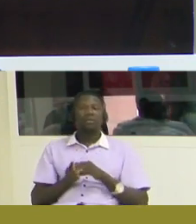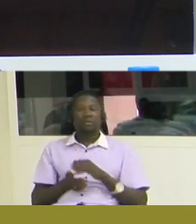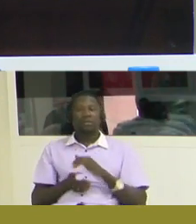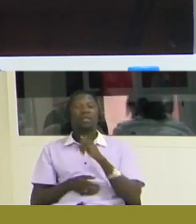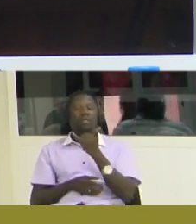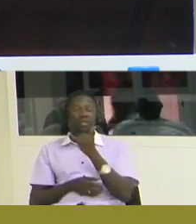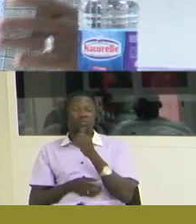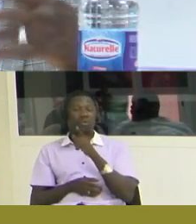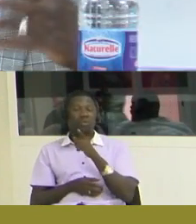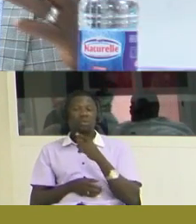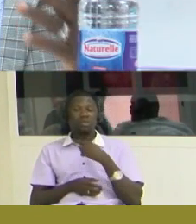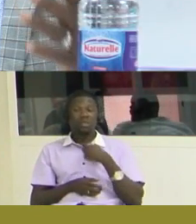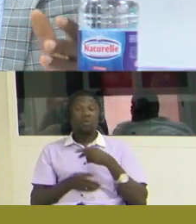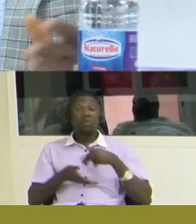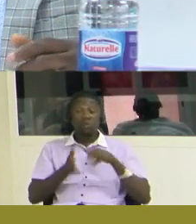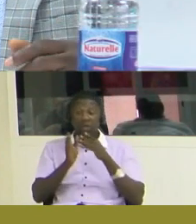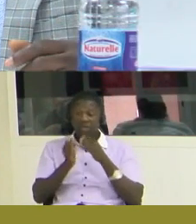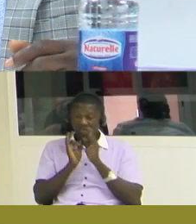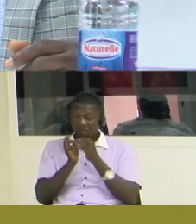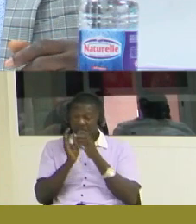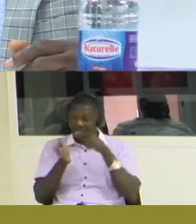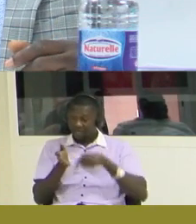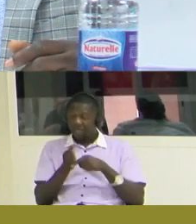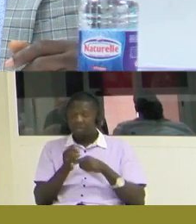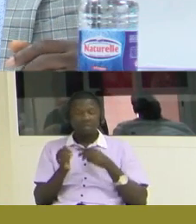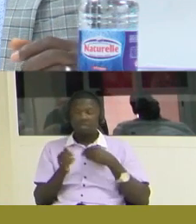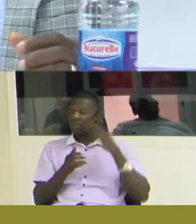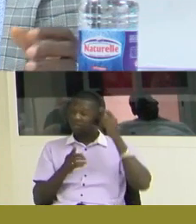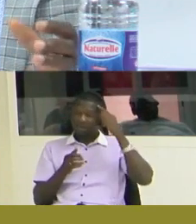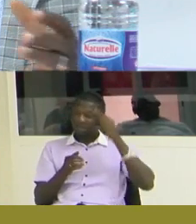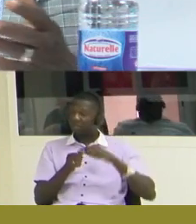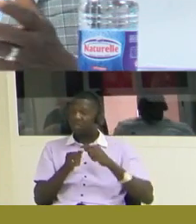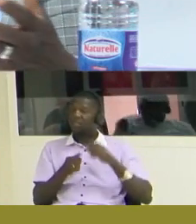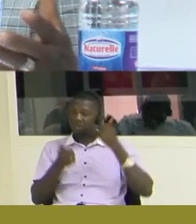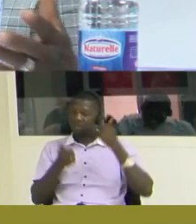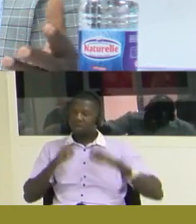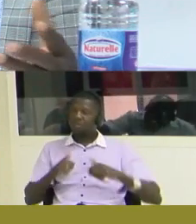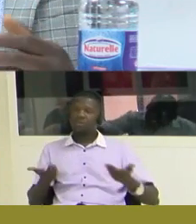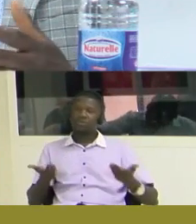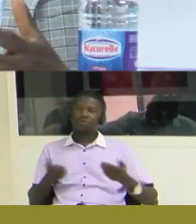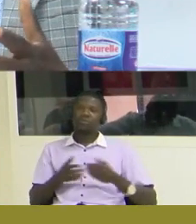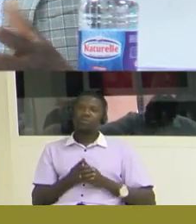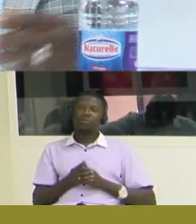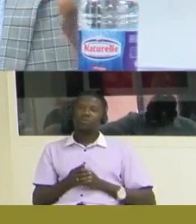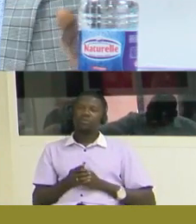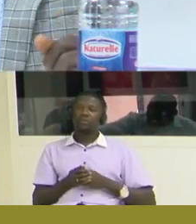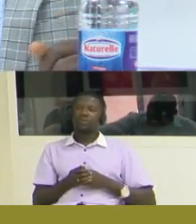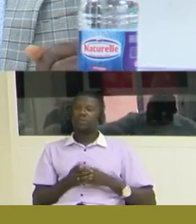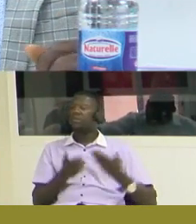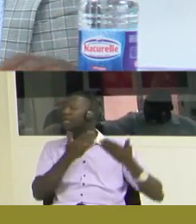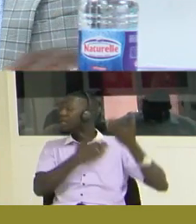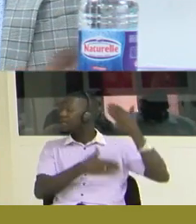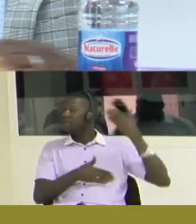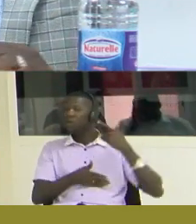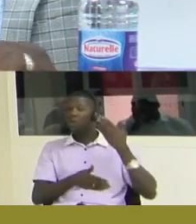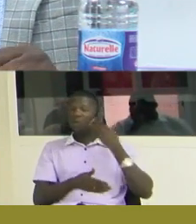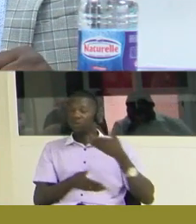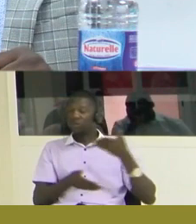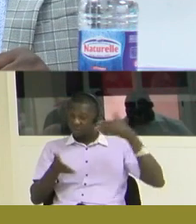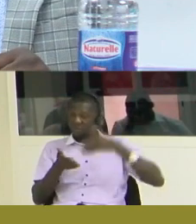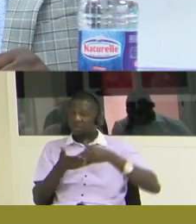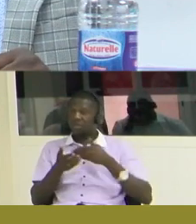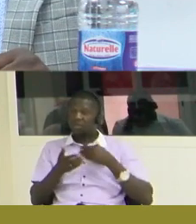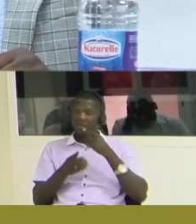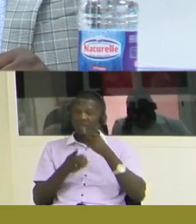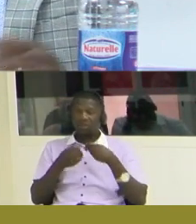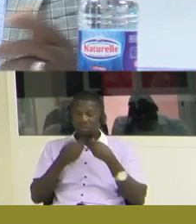earlier on when you testified on Thursday yes sir I told you I confronted you with the evidence of mr.